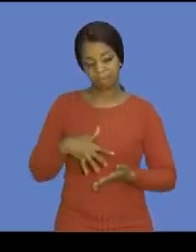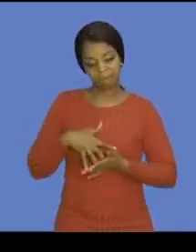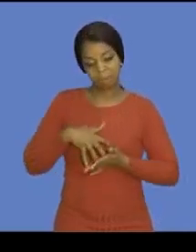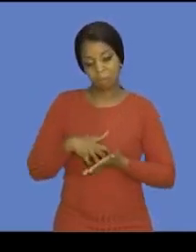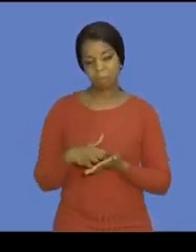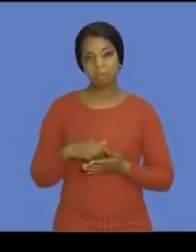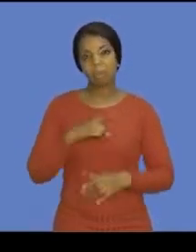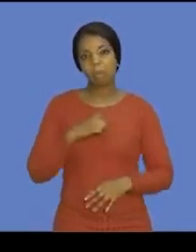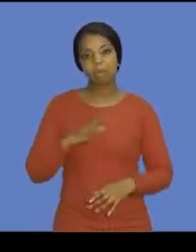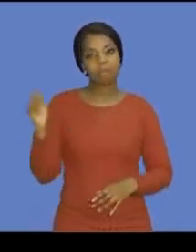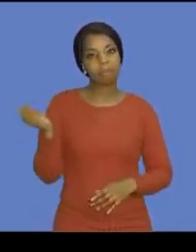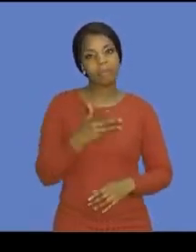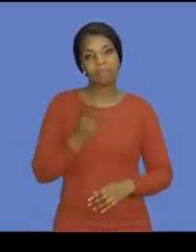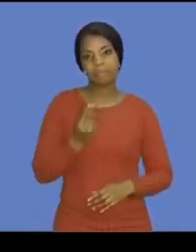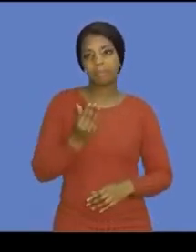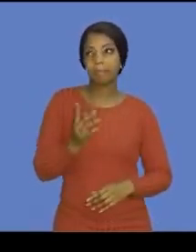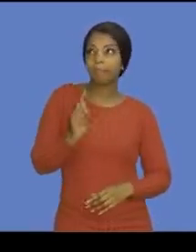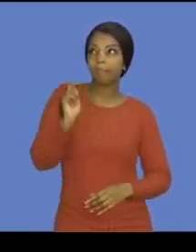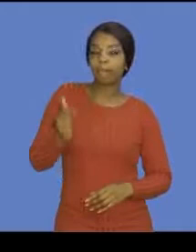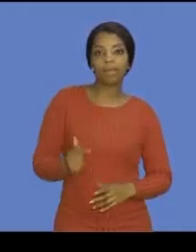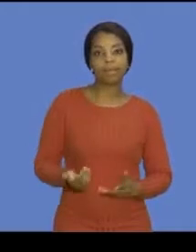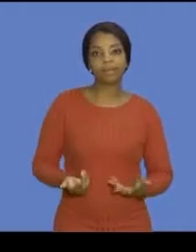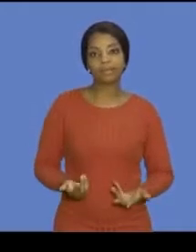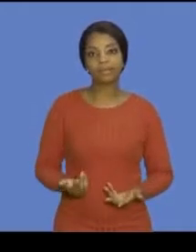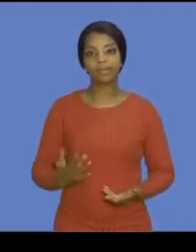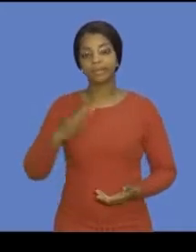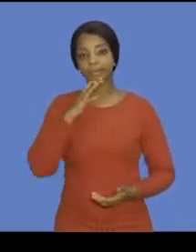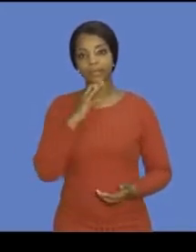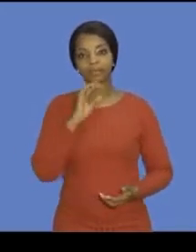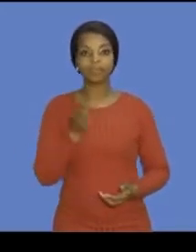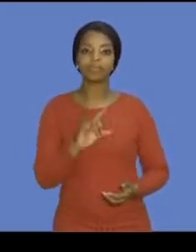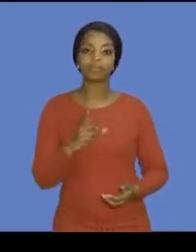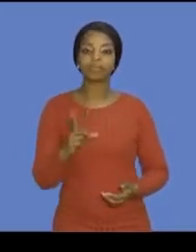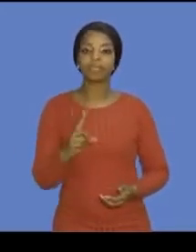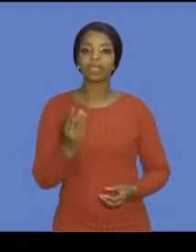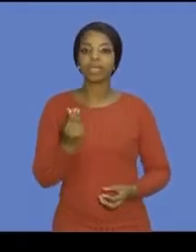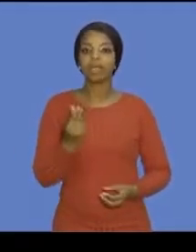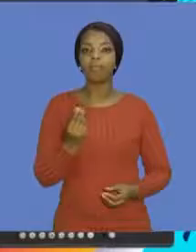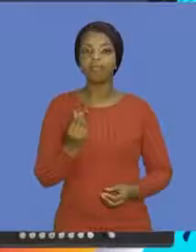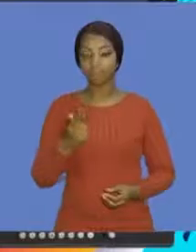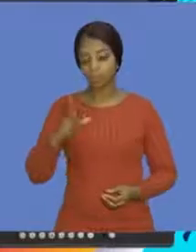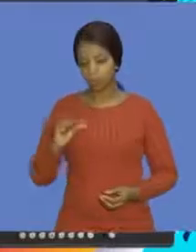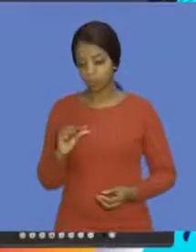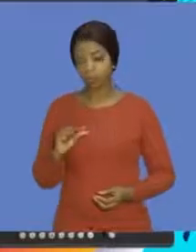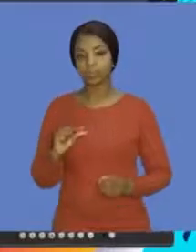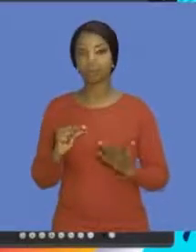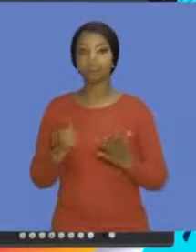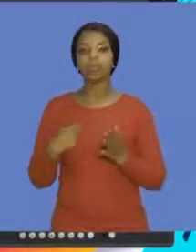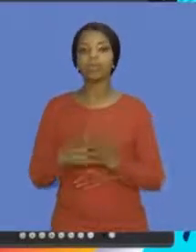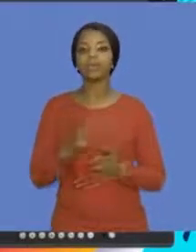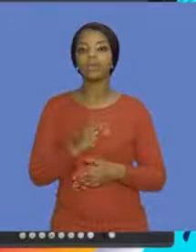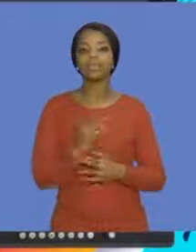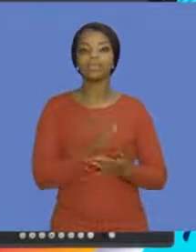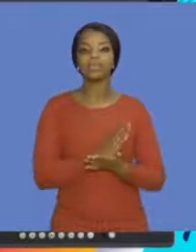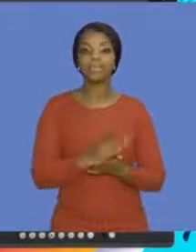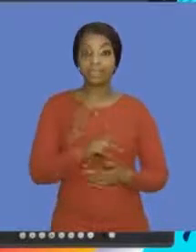very weak at that time, because for the currency to be strong, it means we must take out very minimal amount of money to